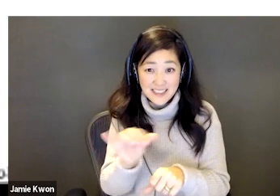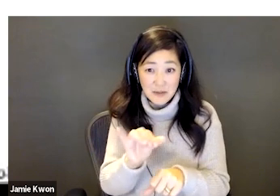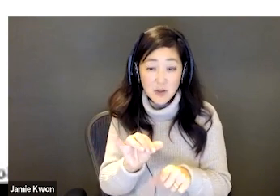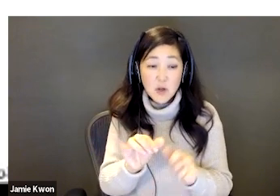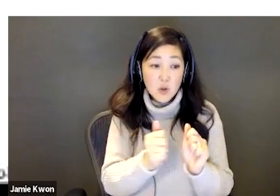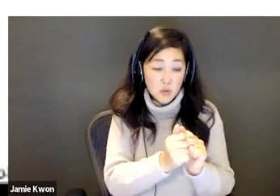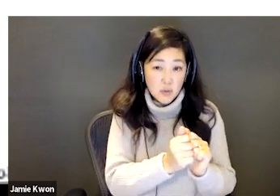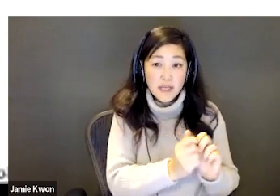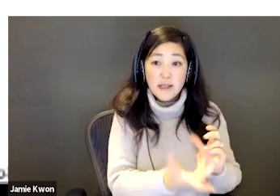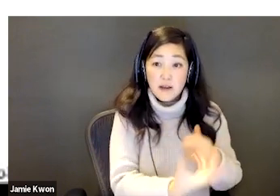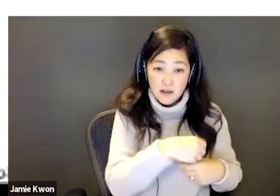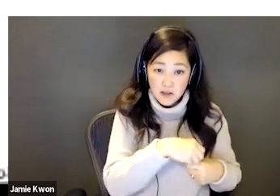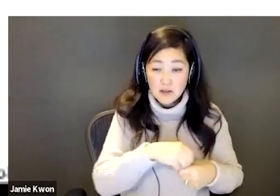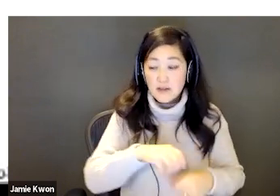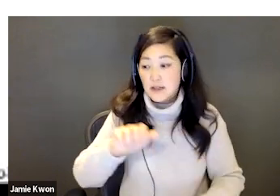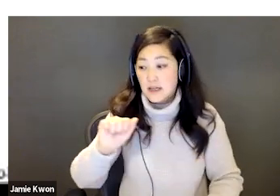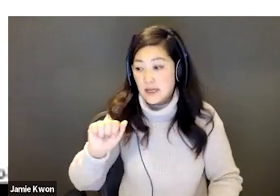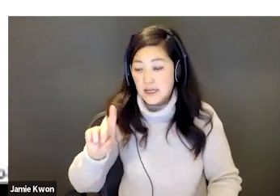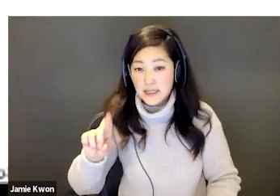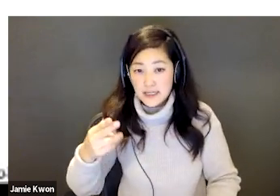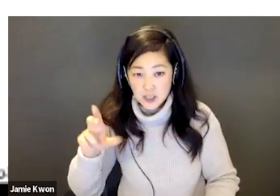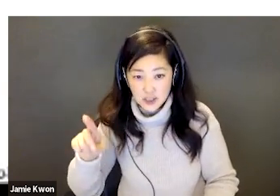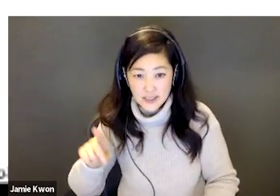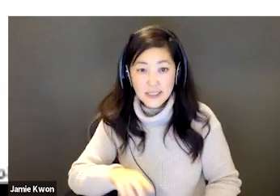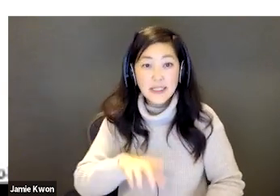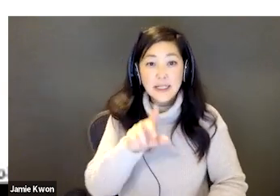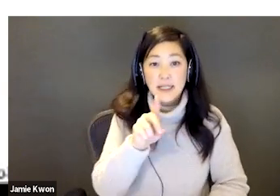autism, ADHD, dyslexia,